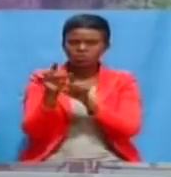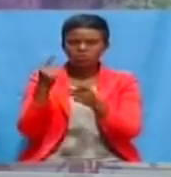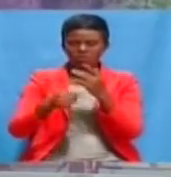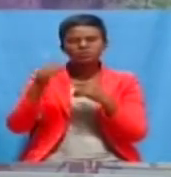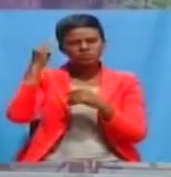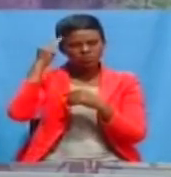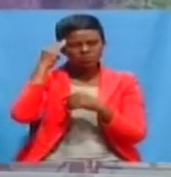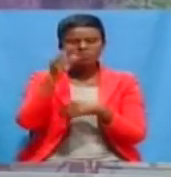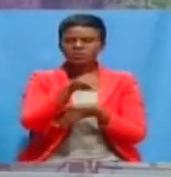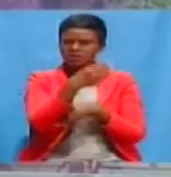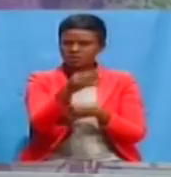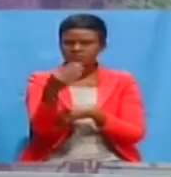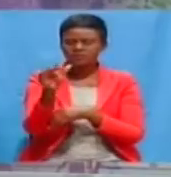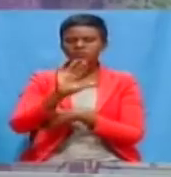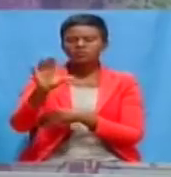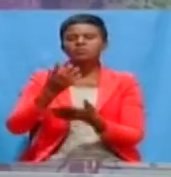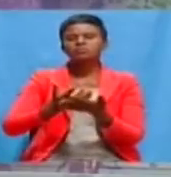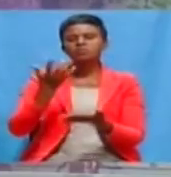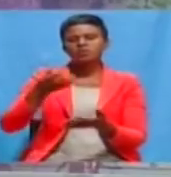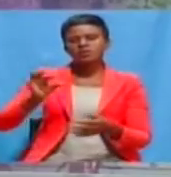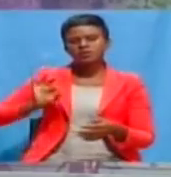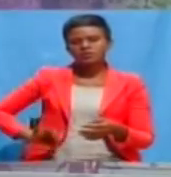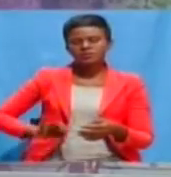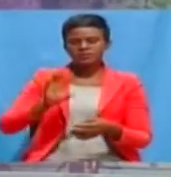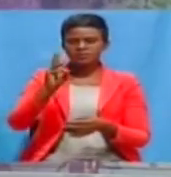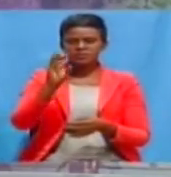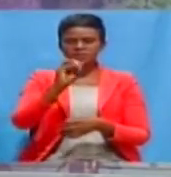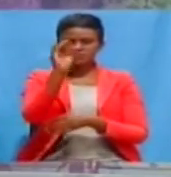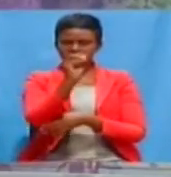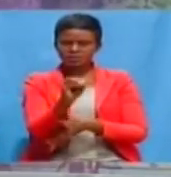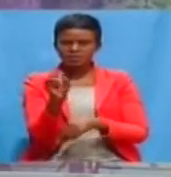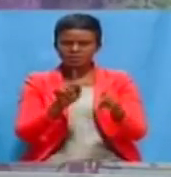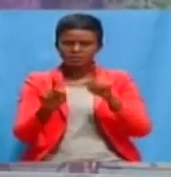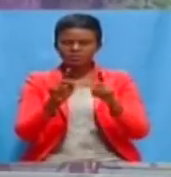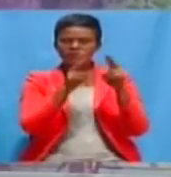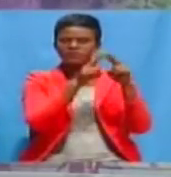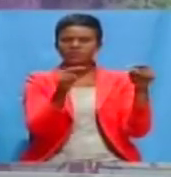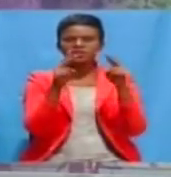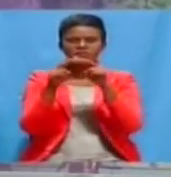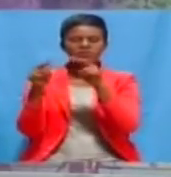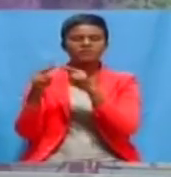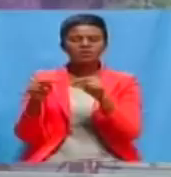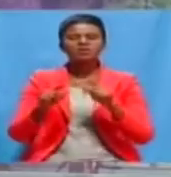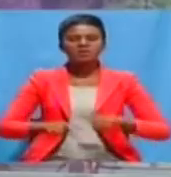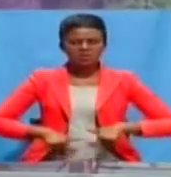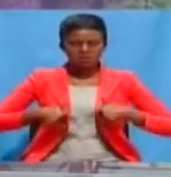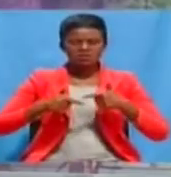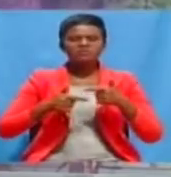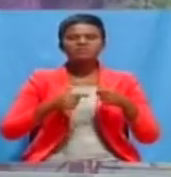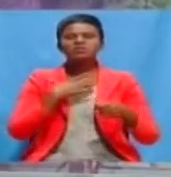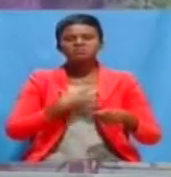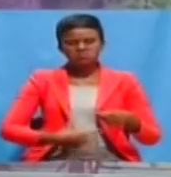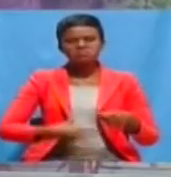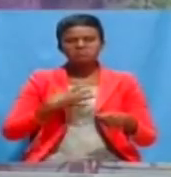consider redistributing its wealth to benefit 60% of people in rural areas who still live in